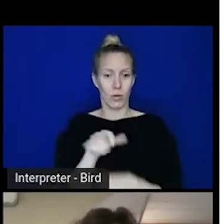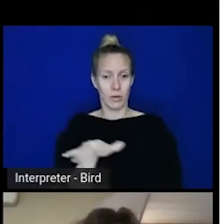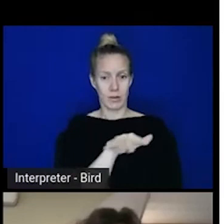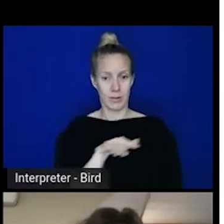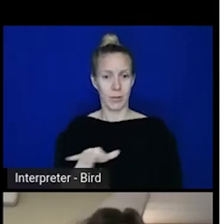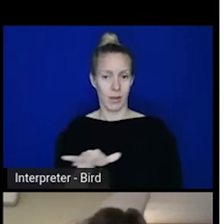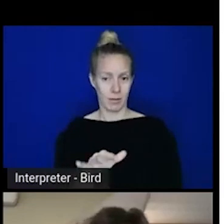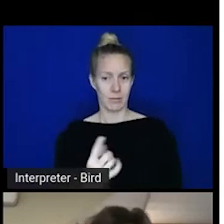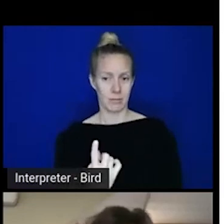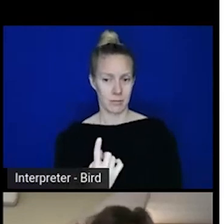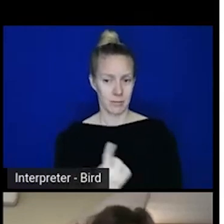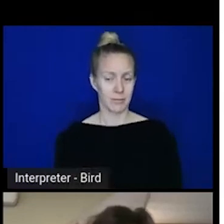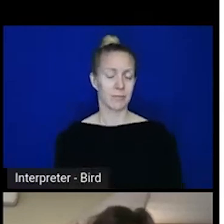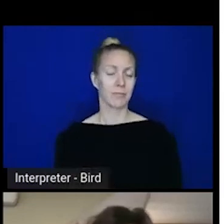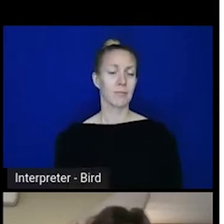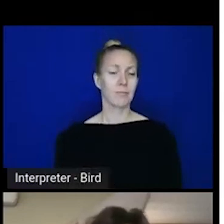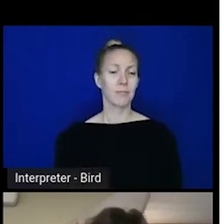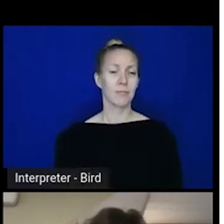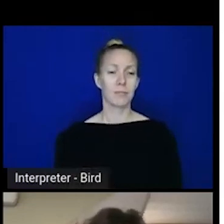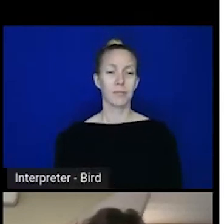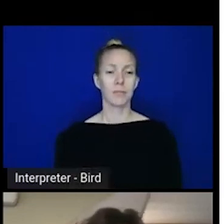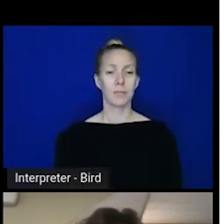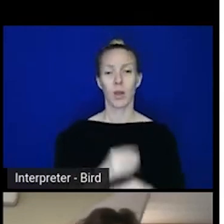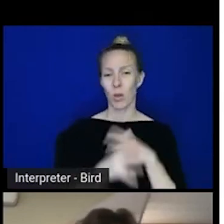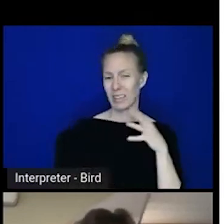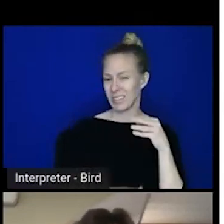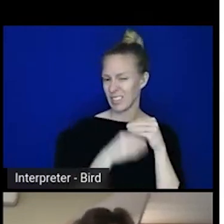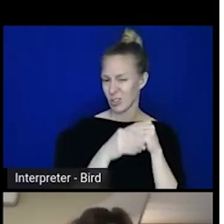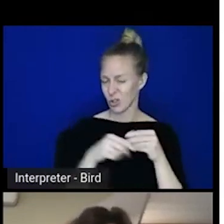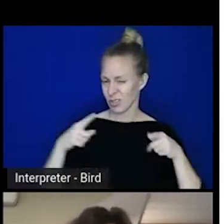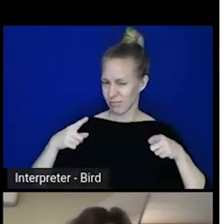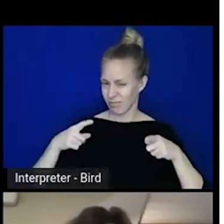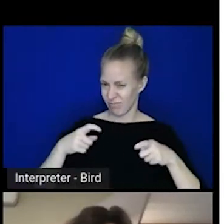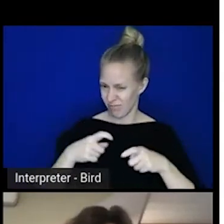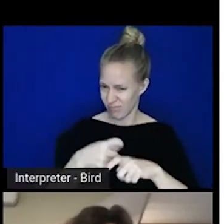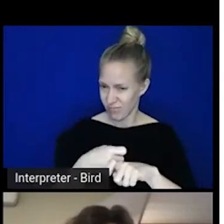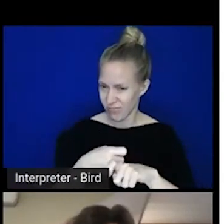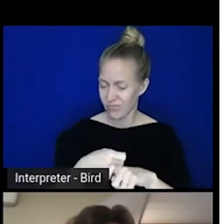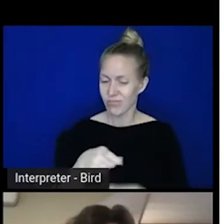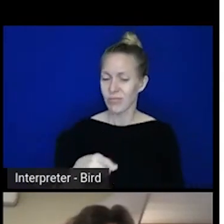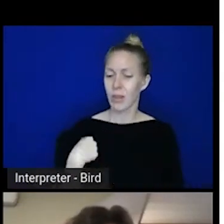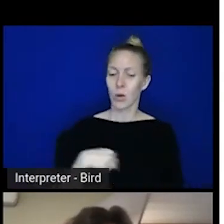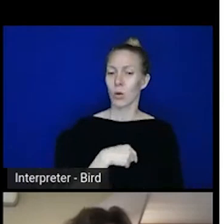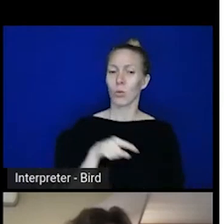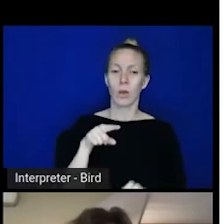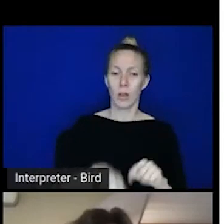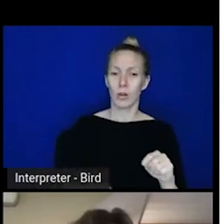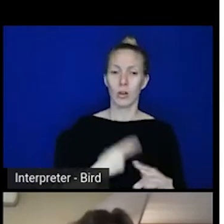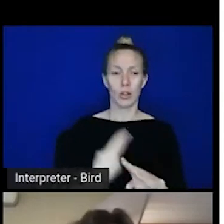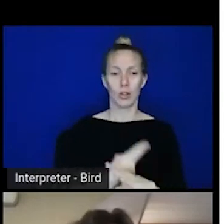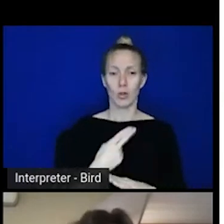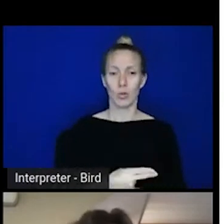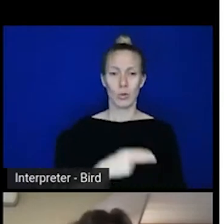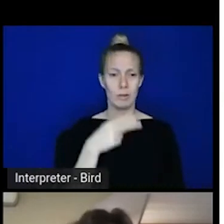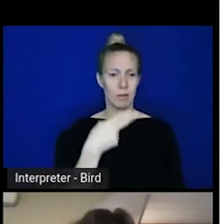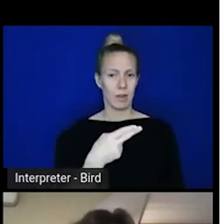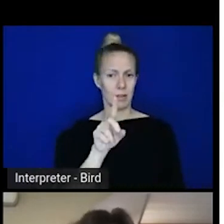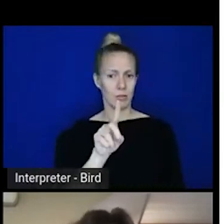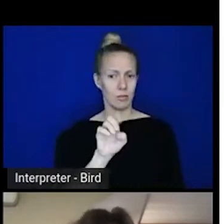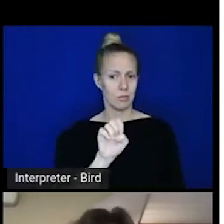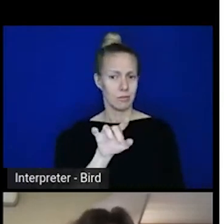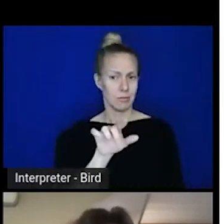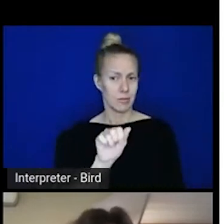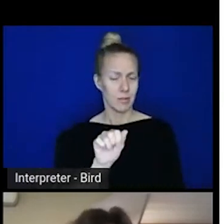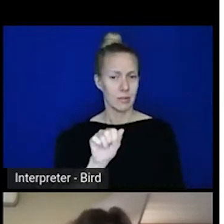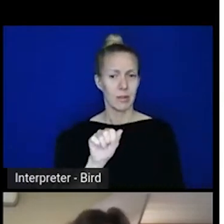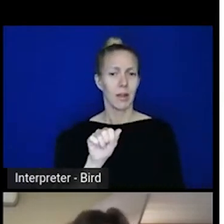Um, an additional complexity with these imports is that we could not use HCL to JSON. There was some introspection